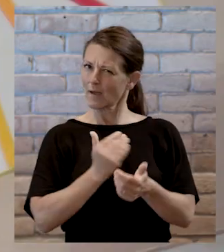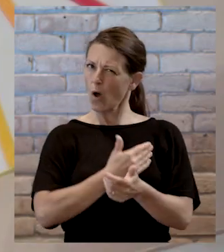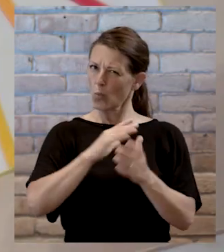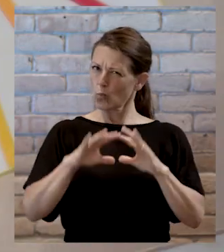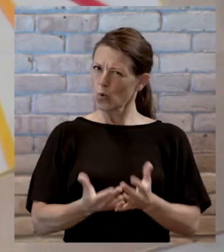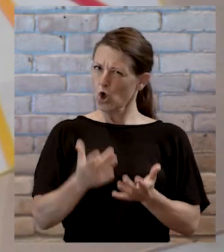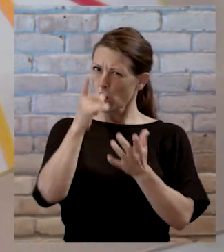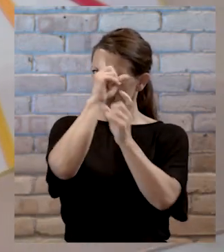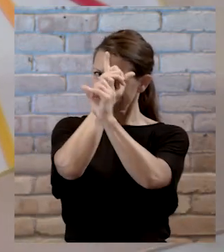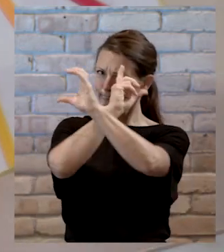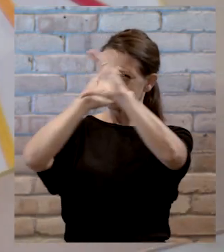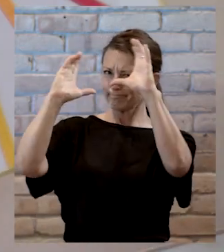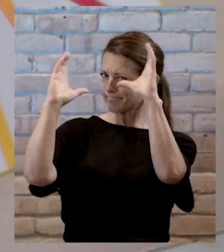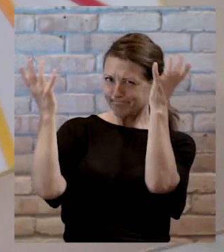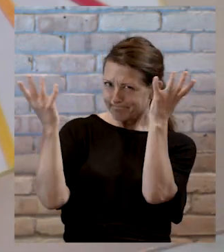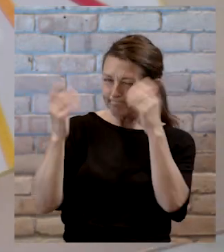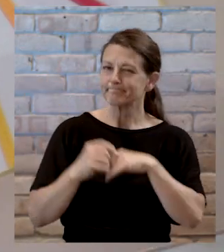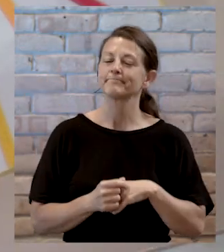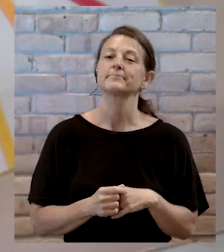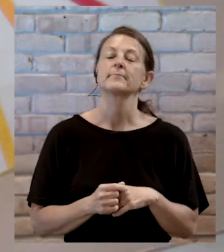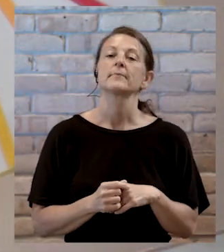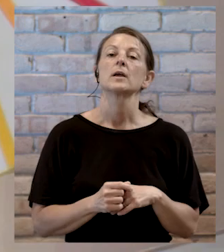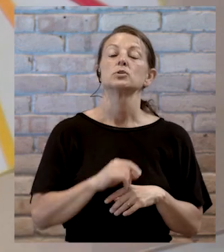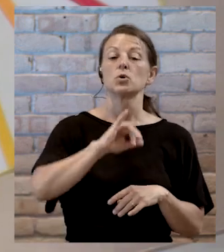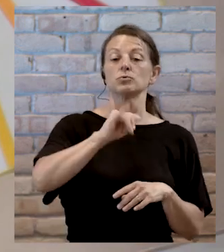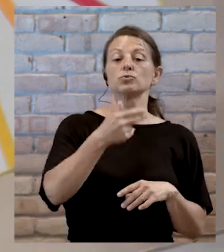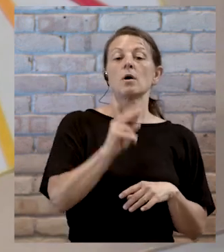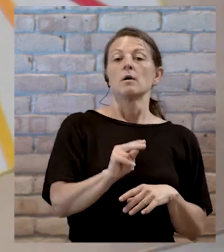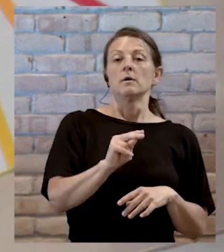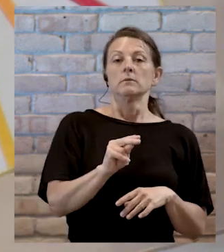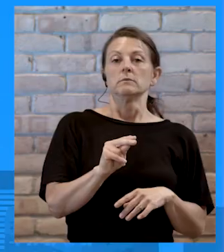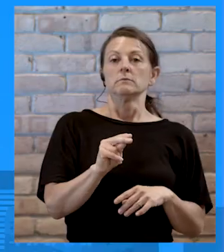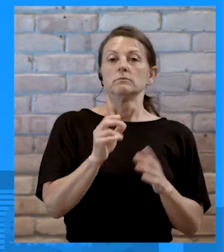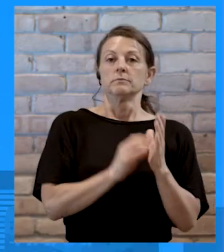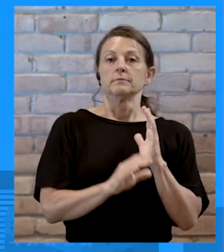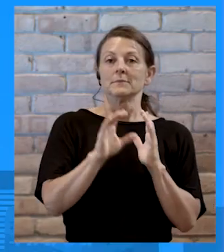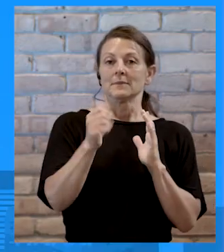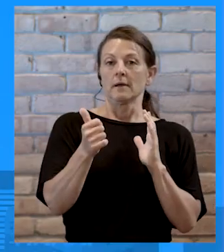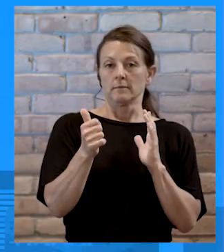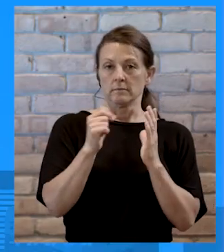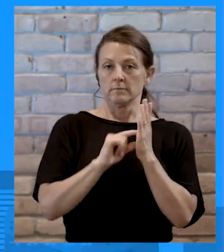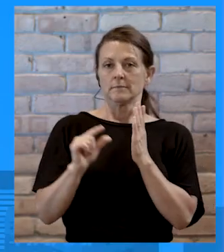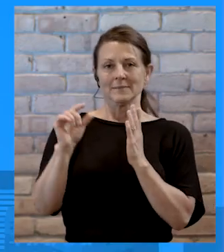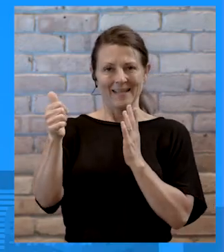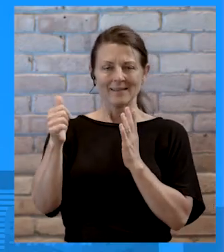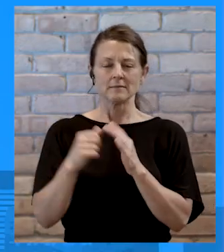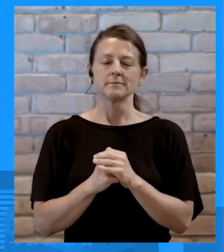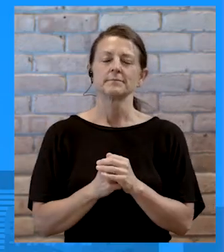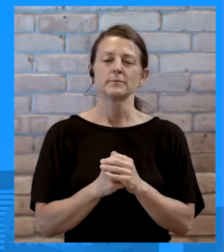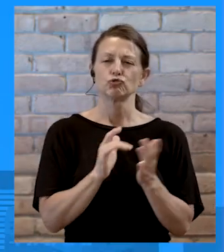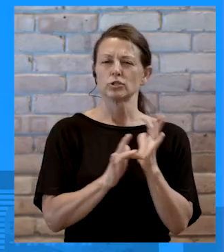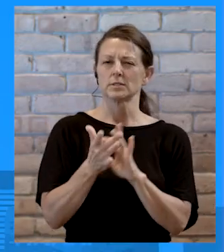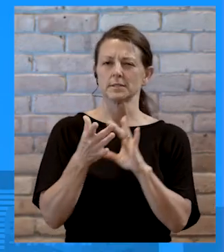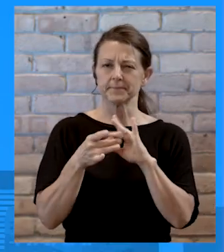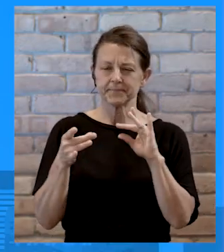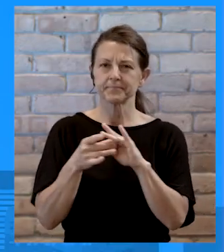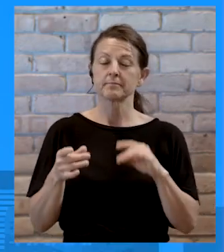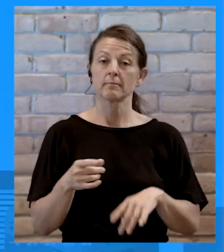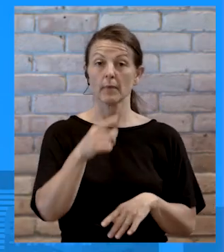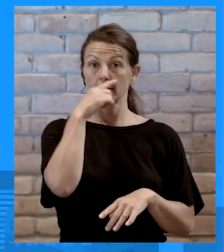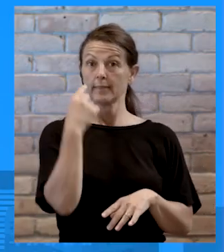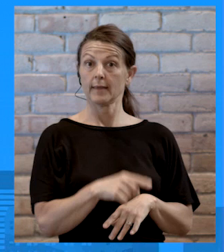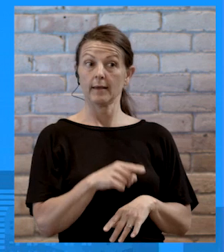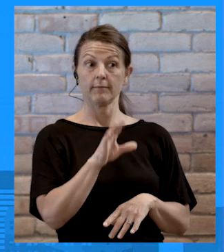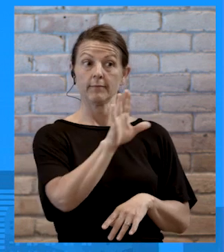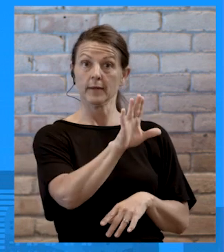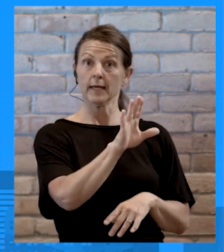Well, in John 10:10, Jesus says these words. He says, "The thief's purpose is to